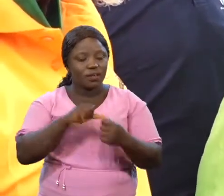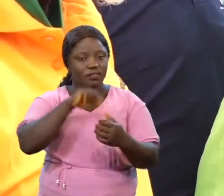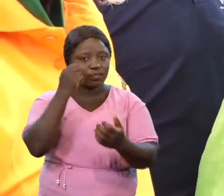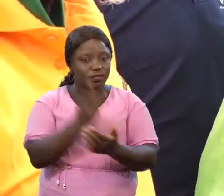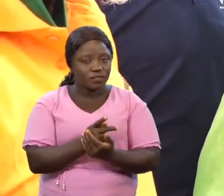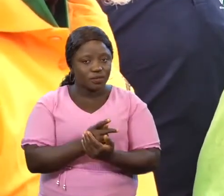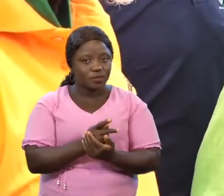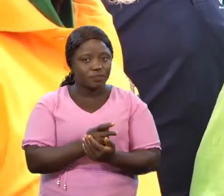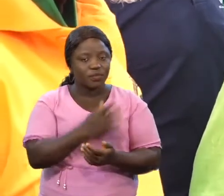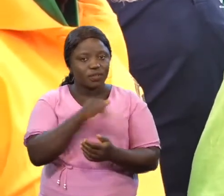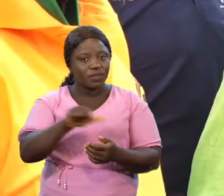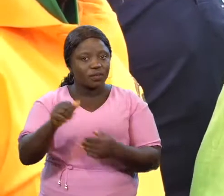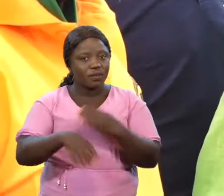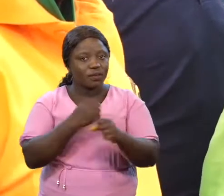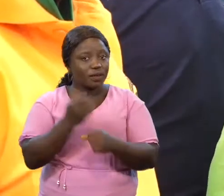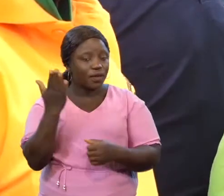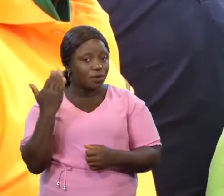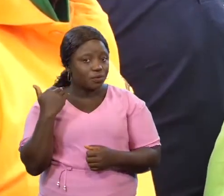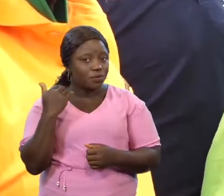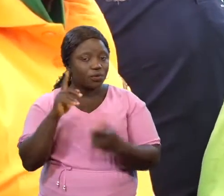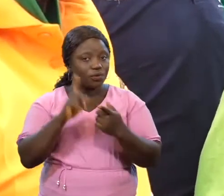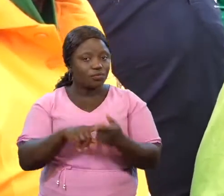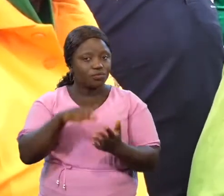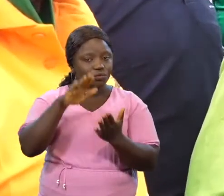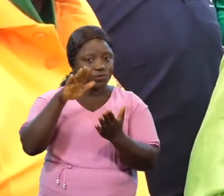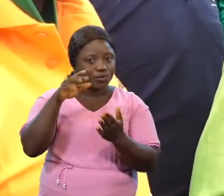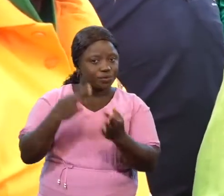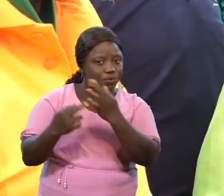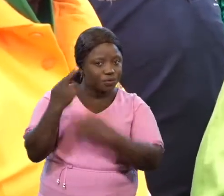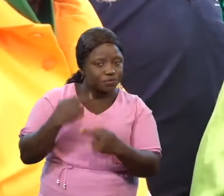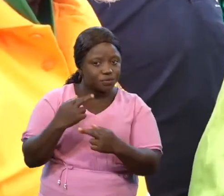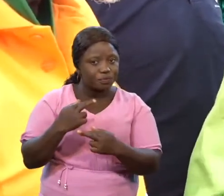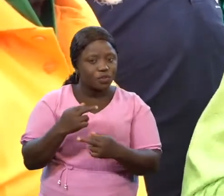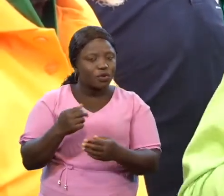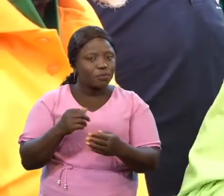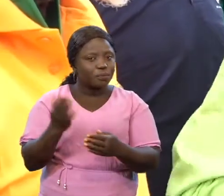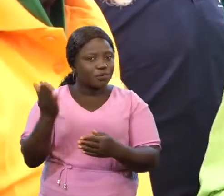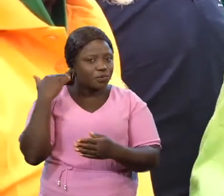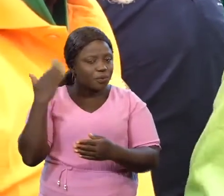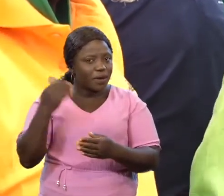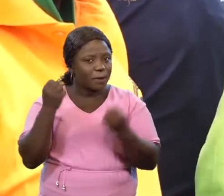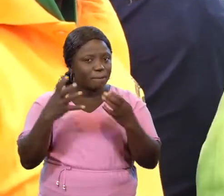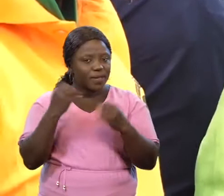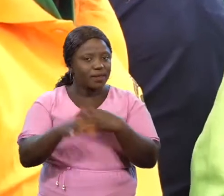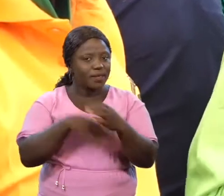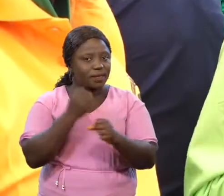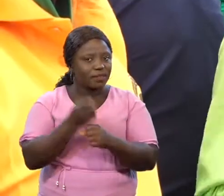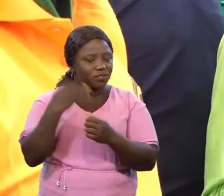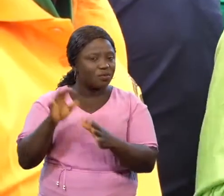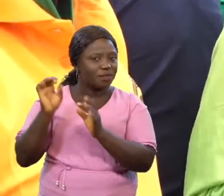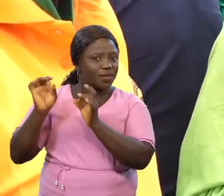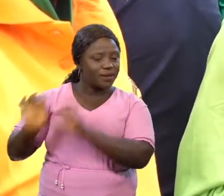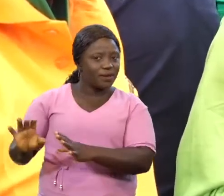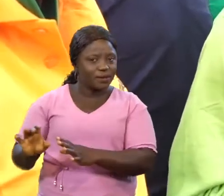law a year ago, to begin to roll back the many years of